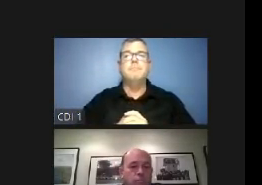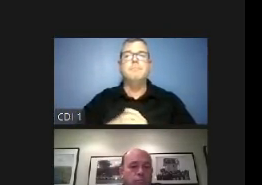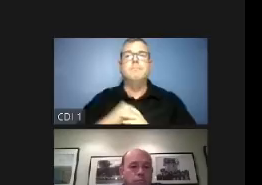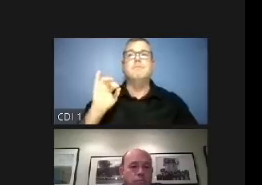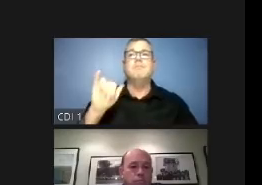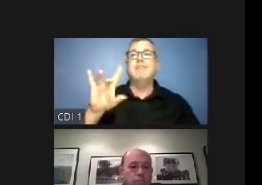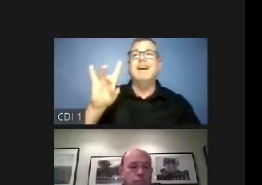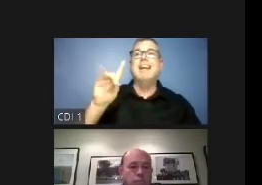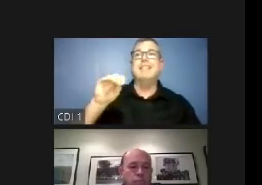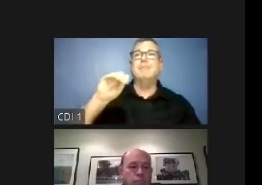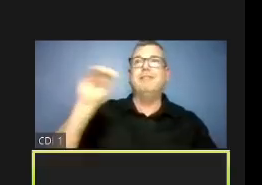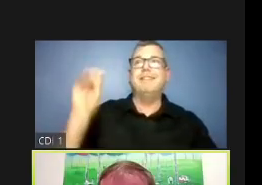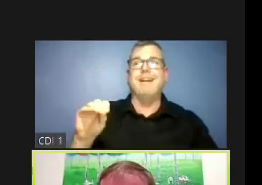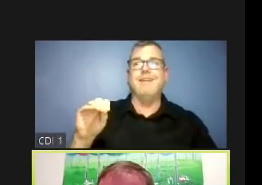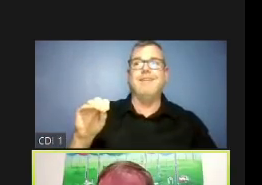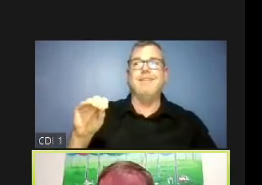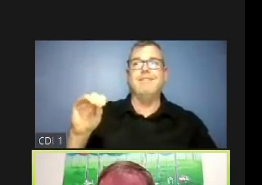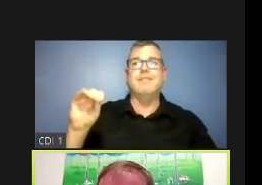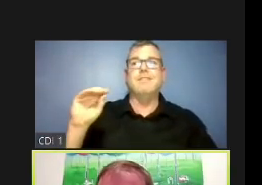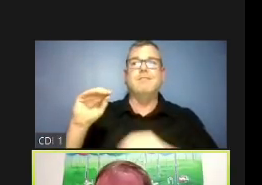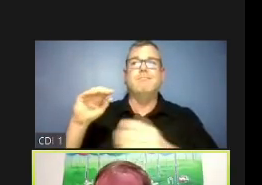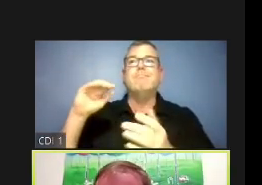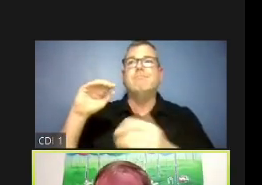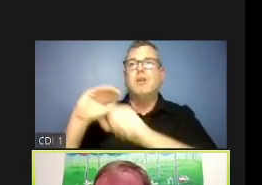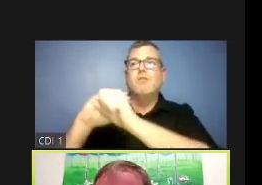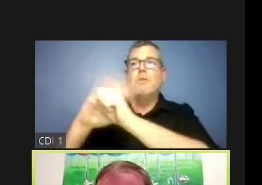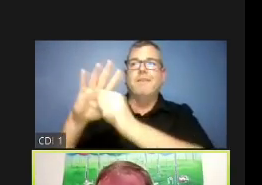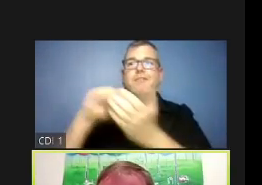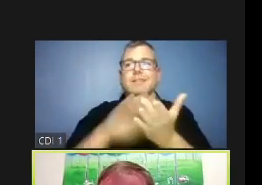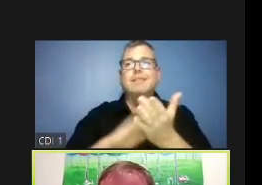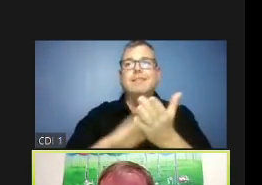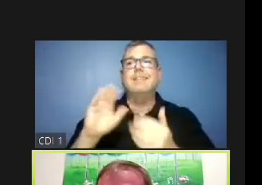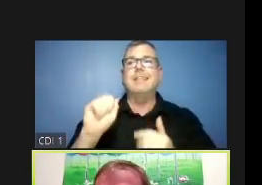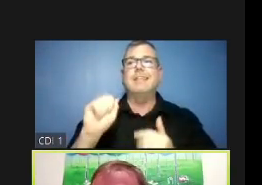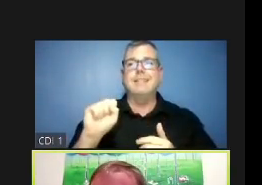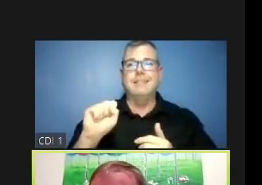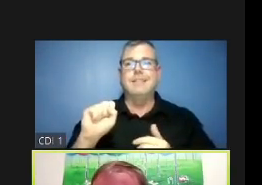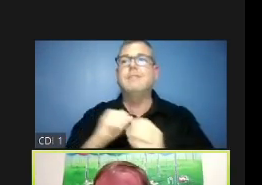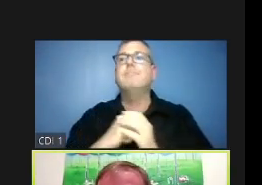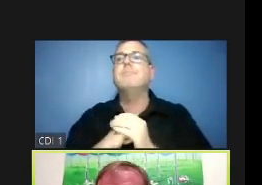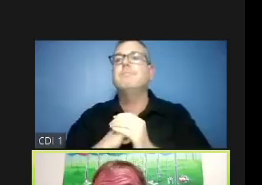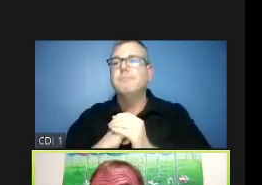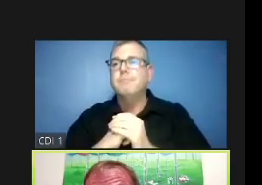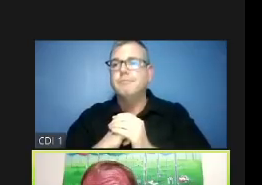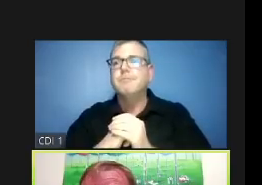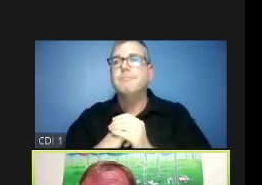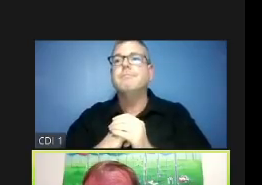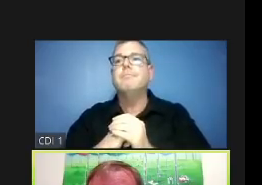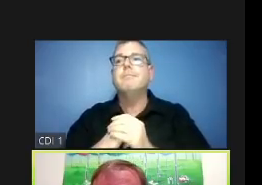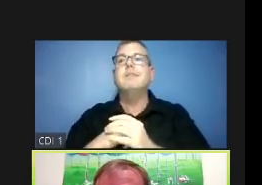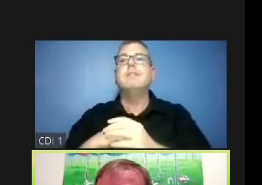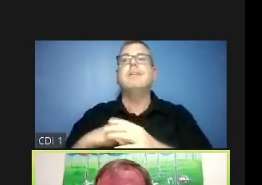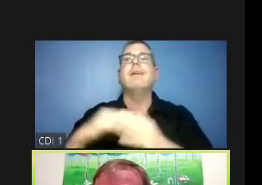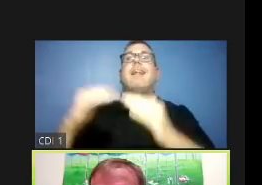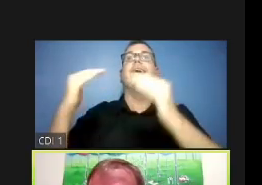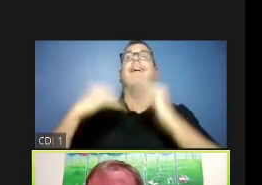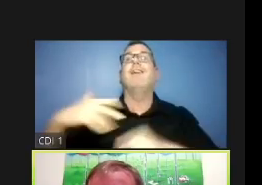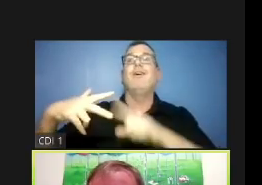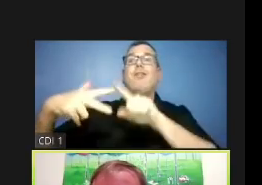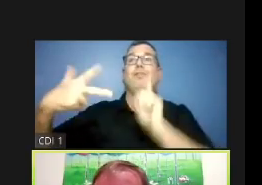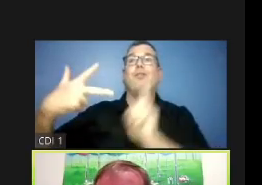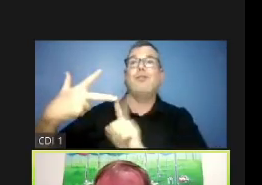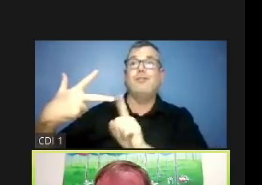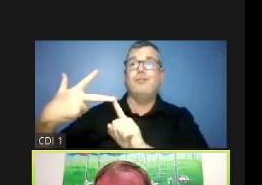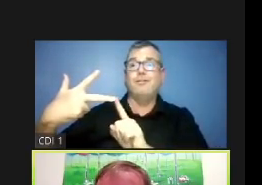surge. And then starting around Halloween and through, fueled by Thanksgiving, and then again by Christmas, and then again by New Year's, each of